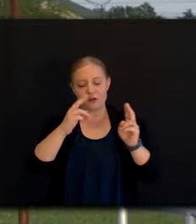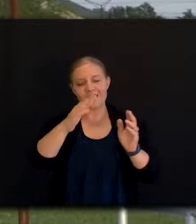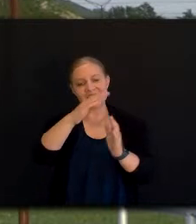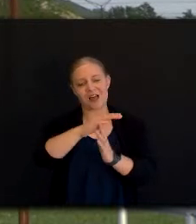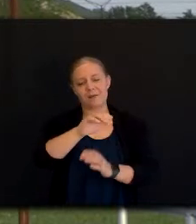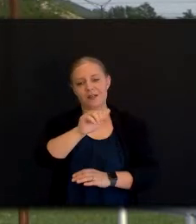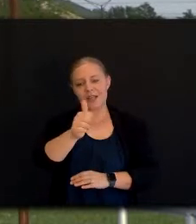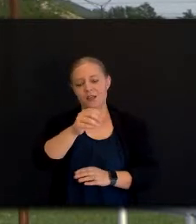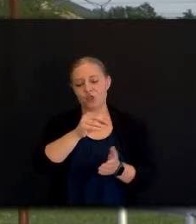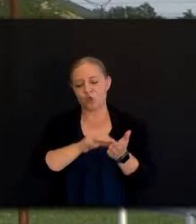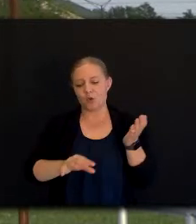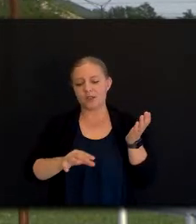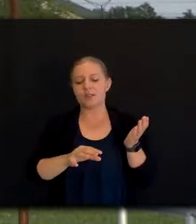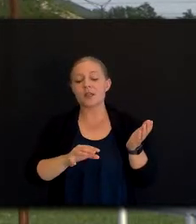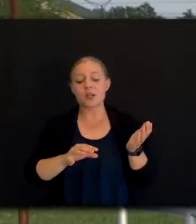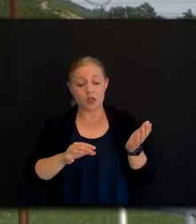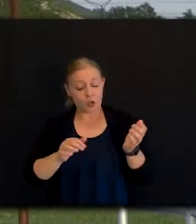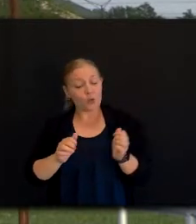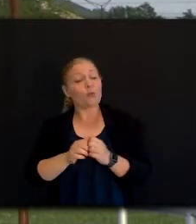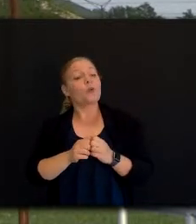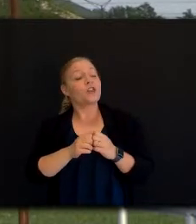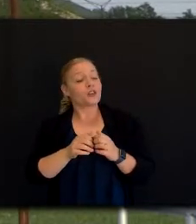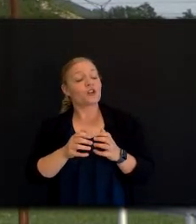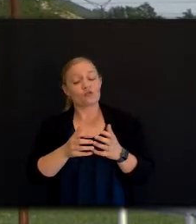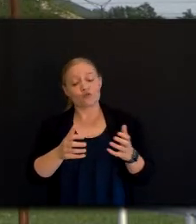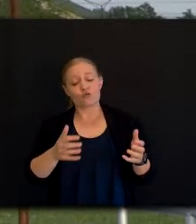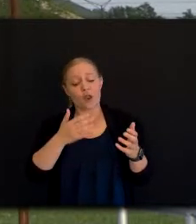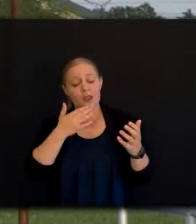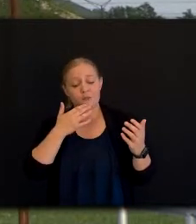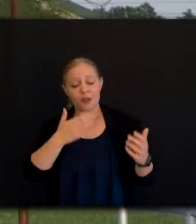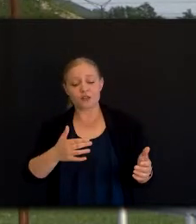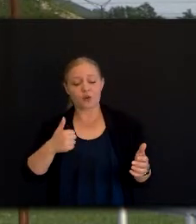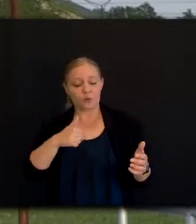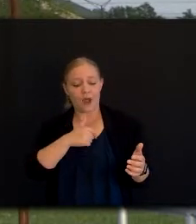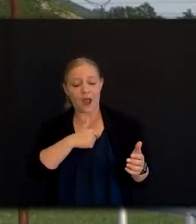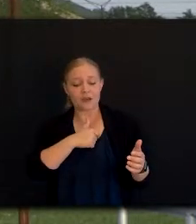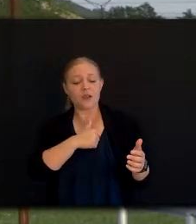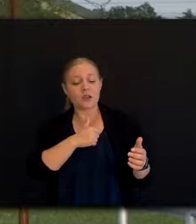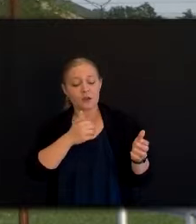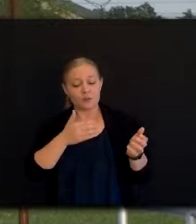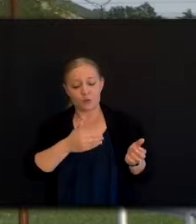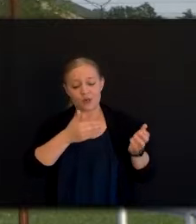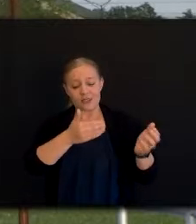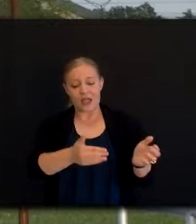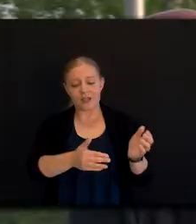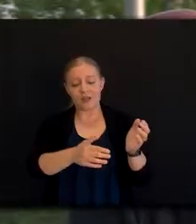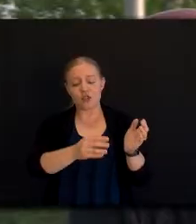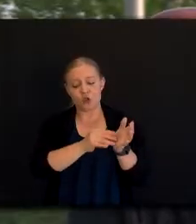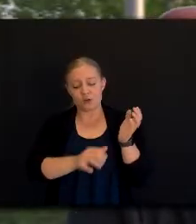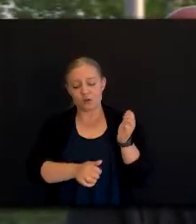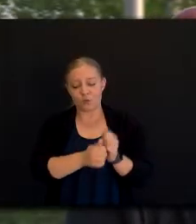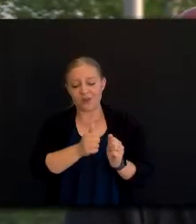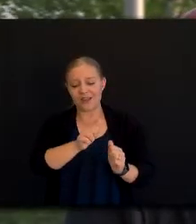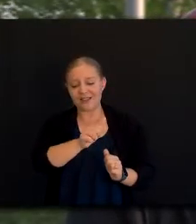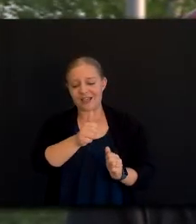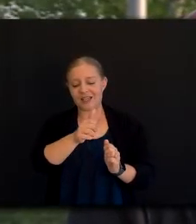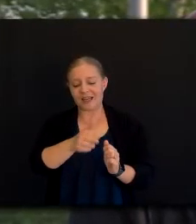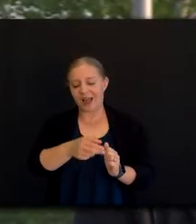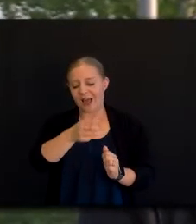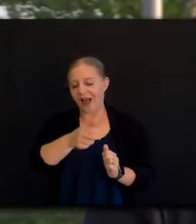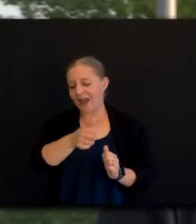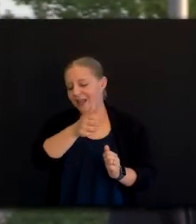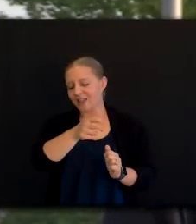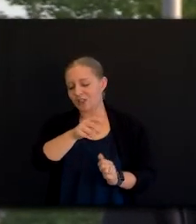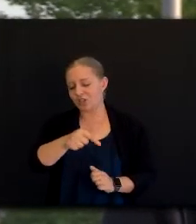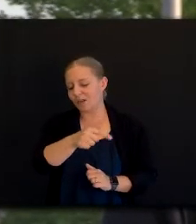10 students. It is with great pleasure that I now present to you the students with the 10 highest GPAs in the class of